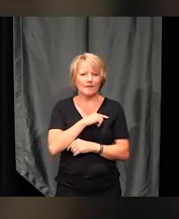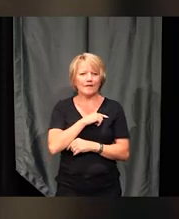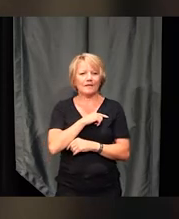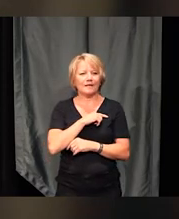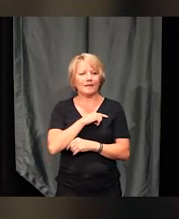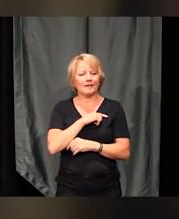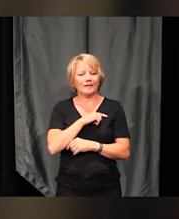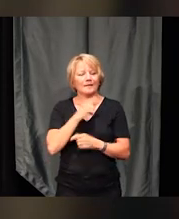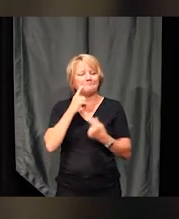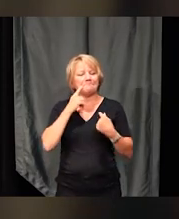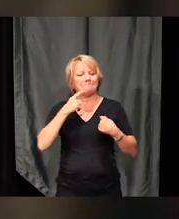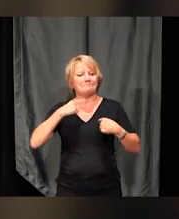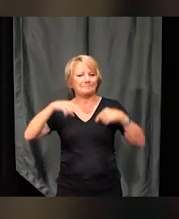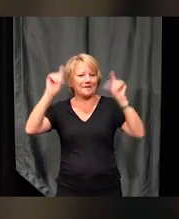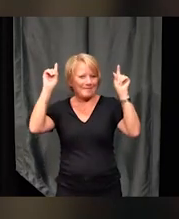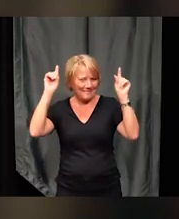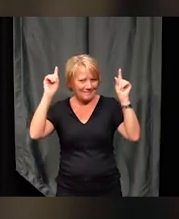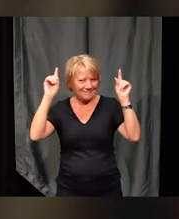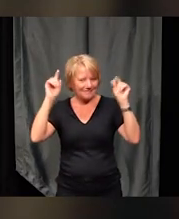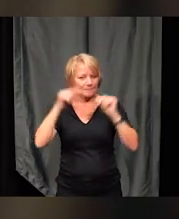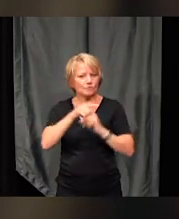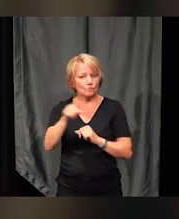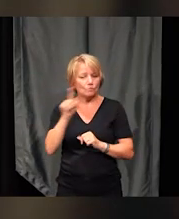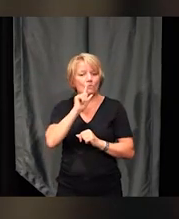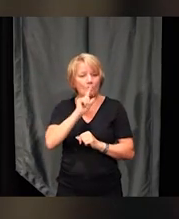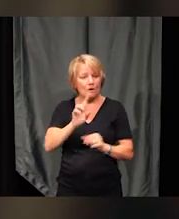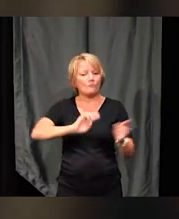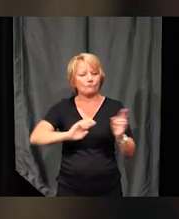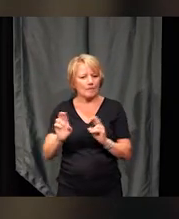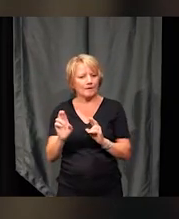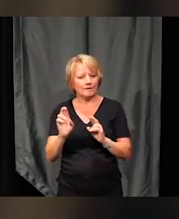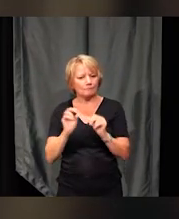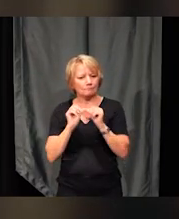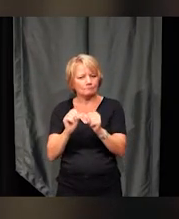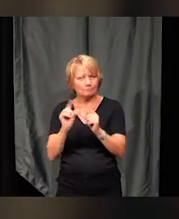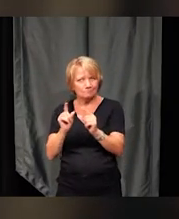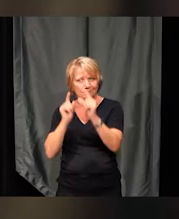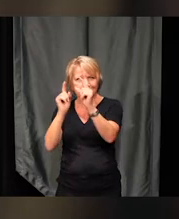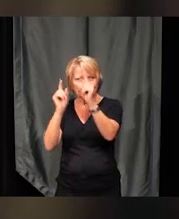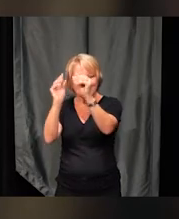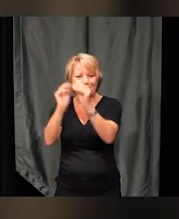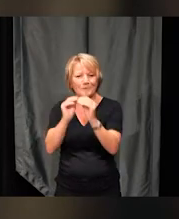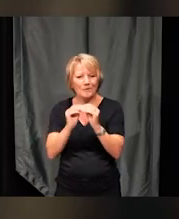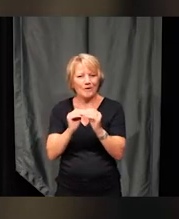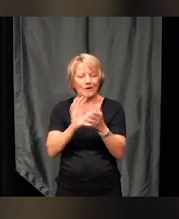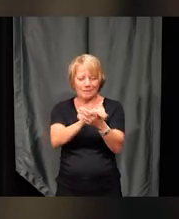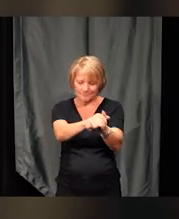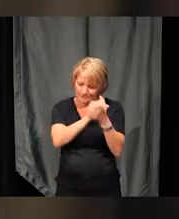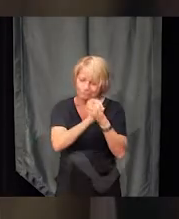it, and you are ready to reach new heights. Congratulations.